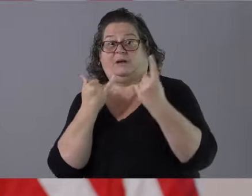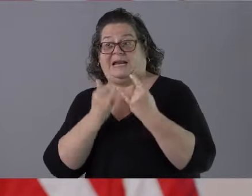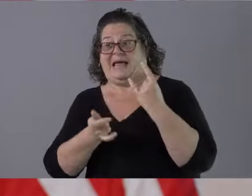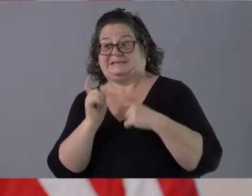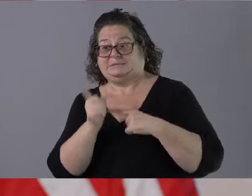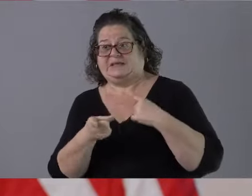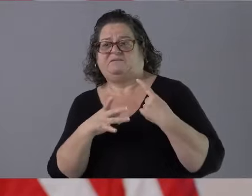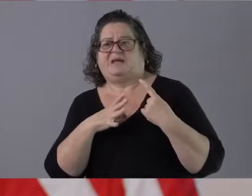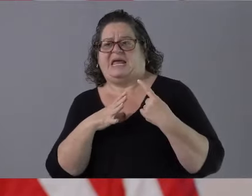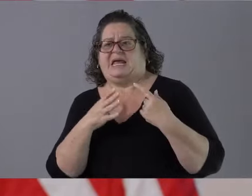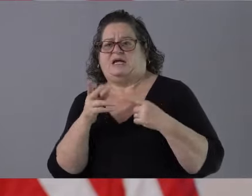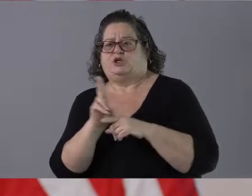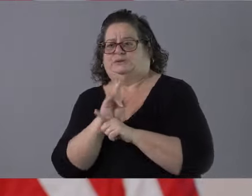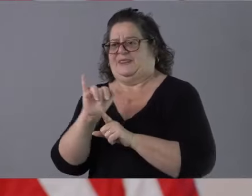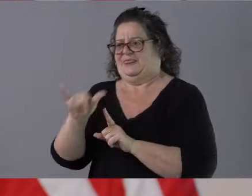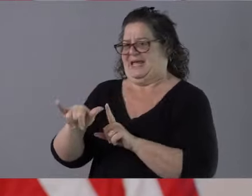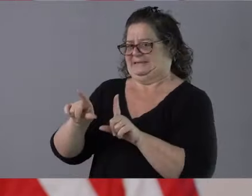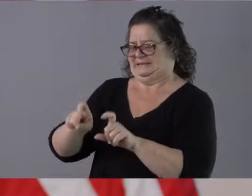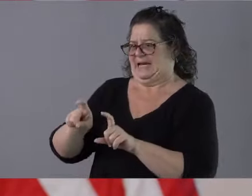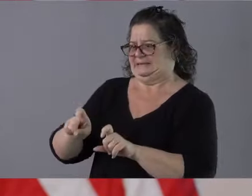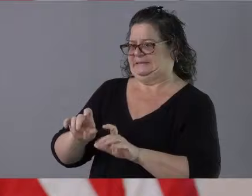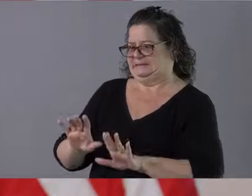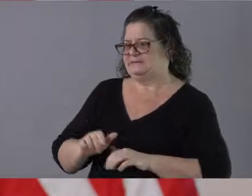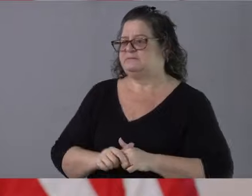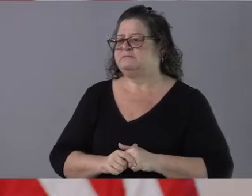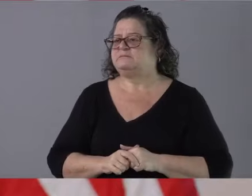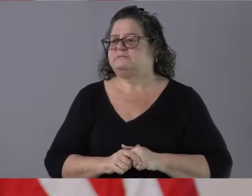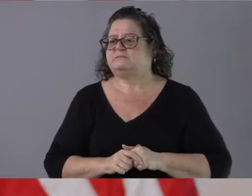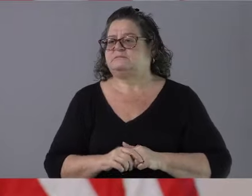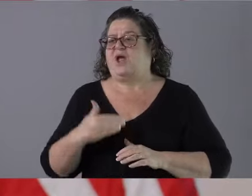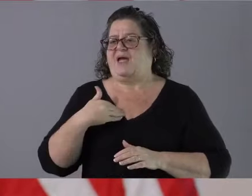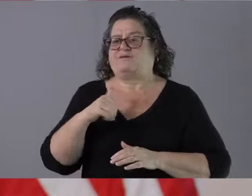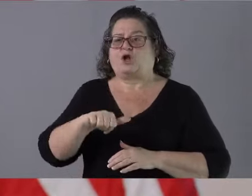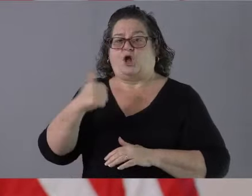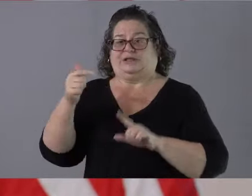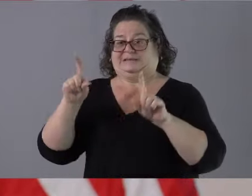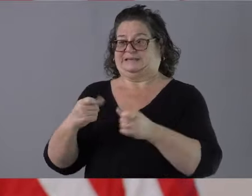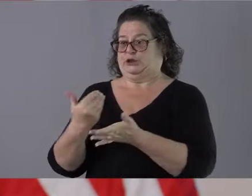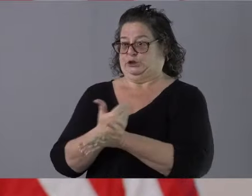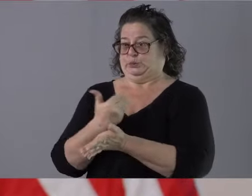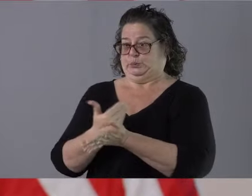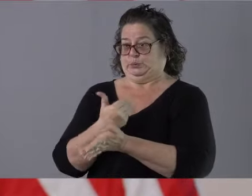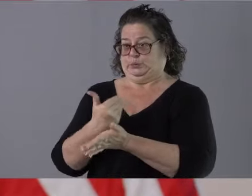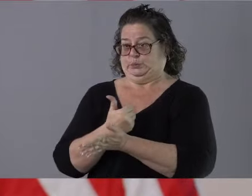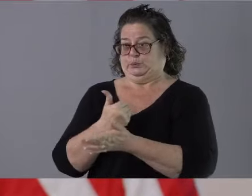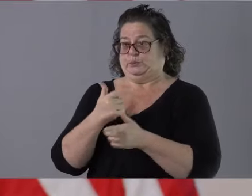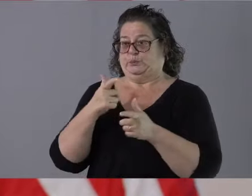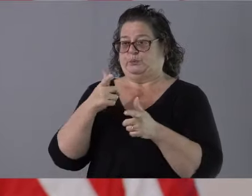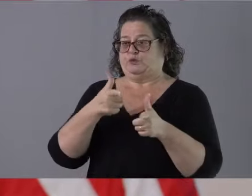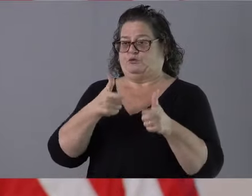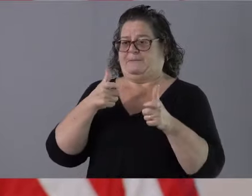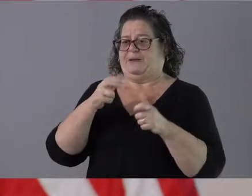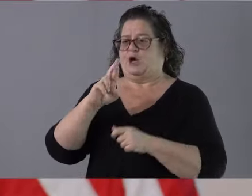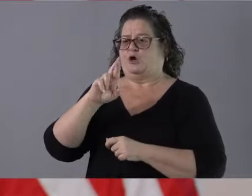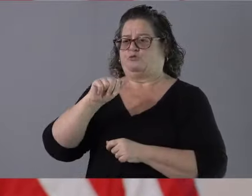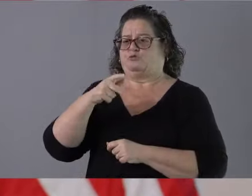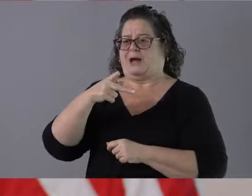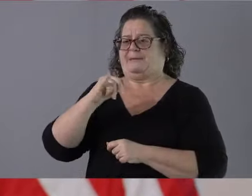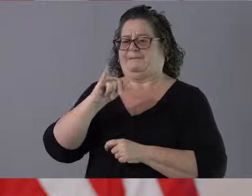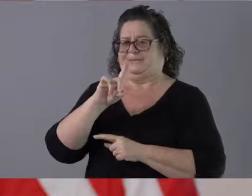they become with the rapid, the antigen test, that will be more like a strep test that you'd be able to do in a doctor's office. The sensitivity